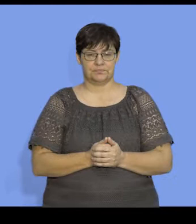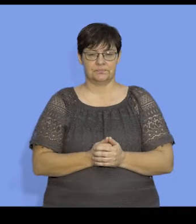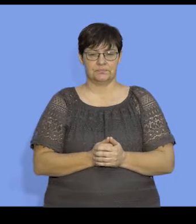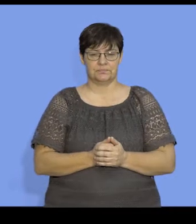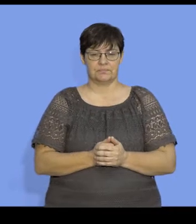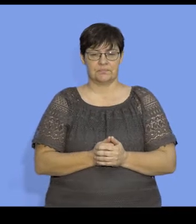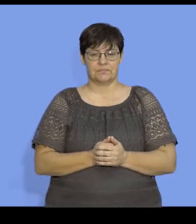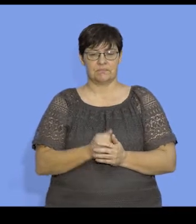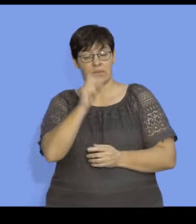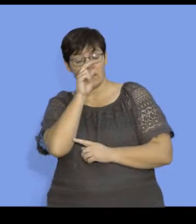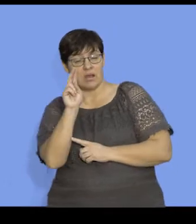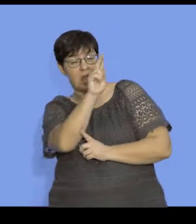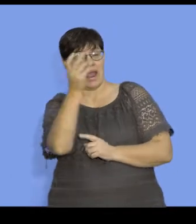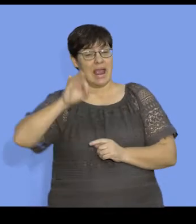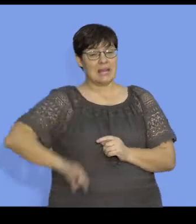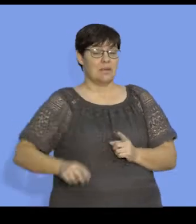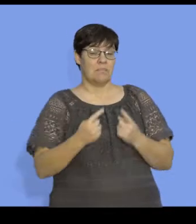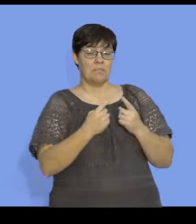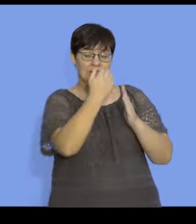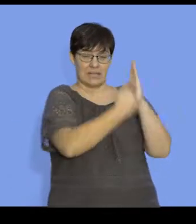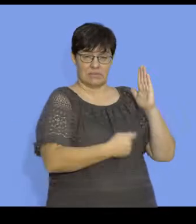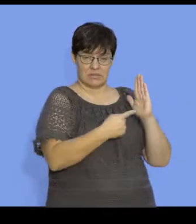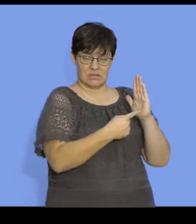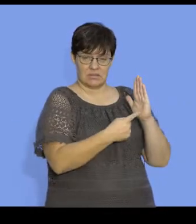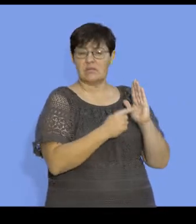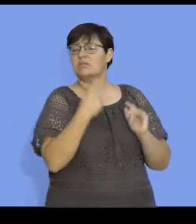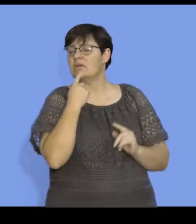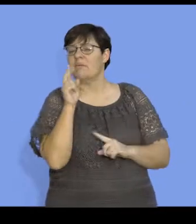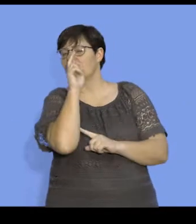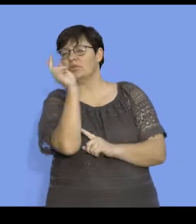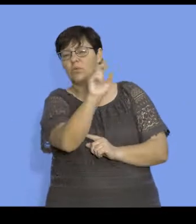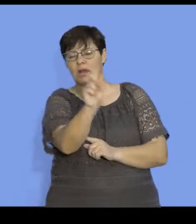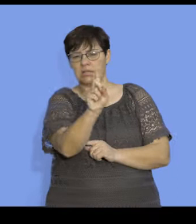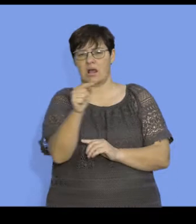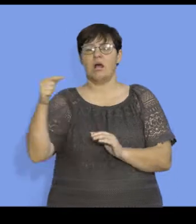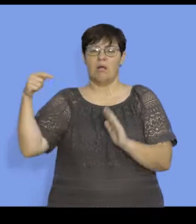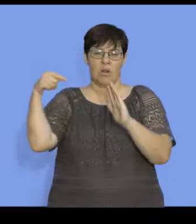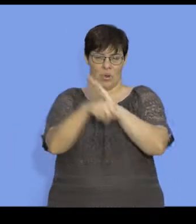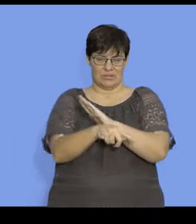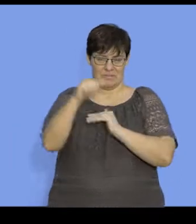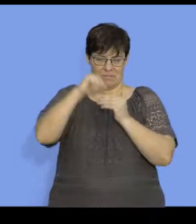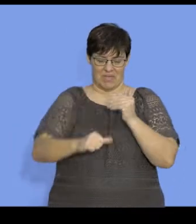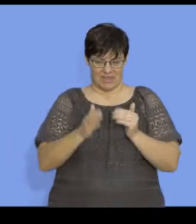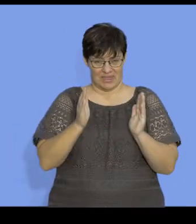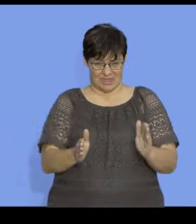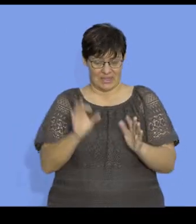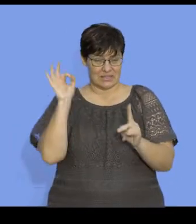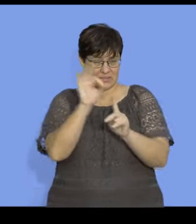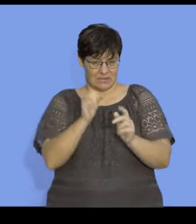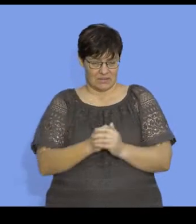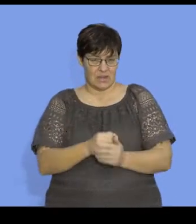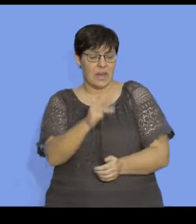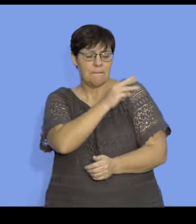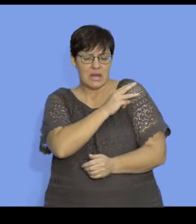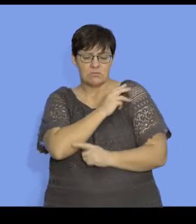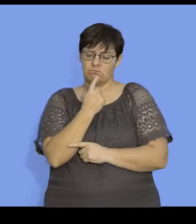Your projected income statement predicts a loss in a specific month. Management can make